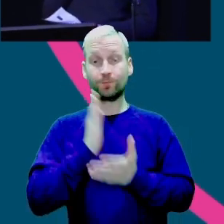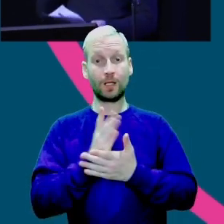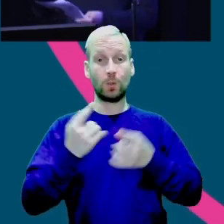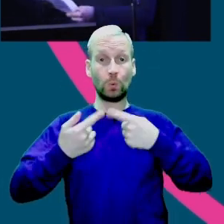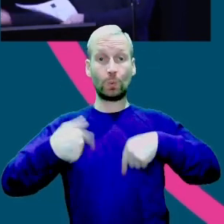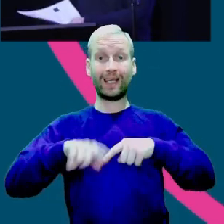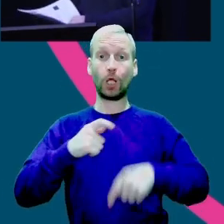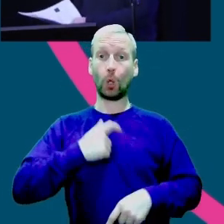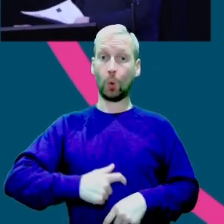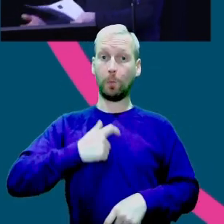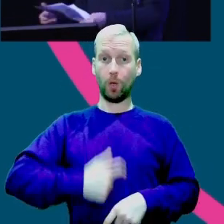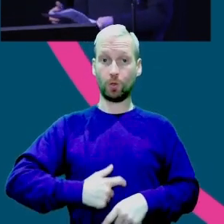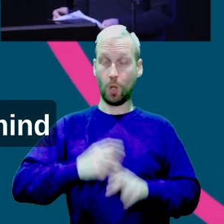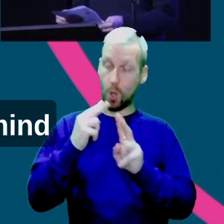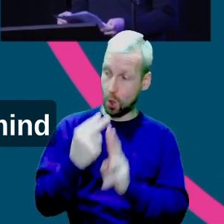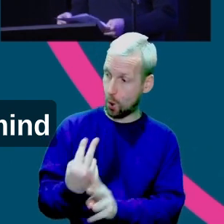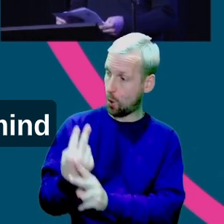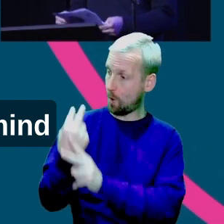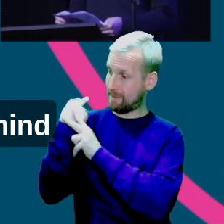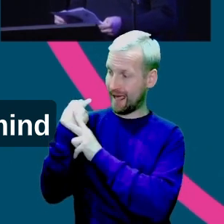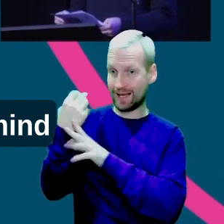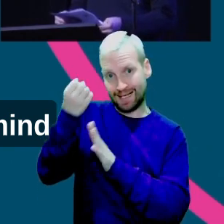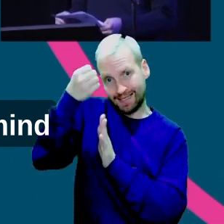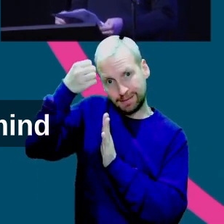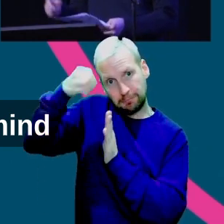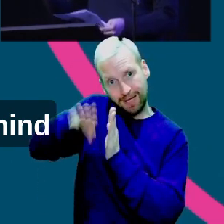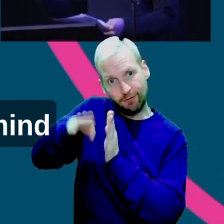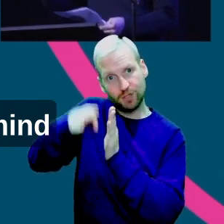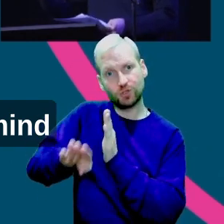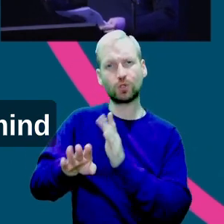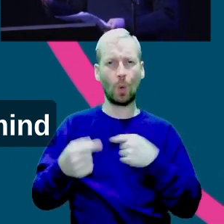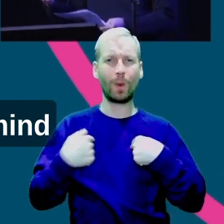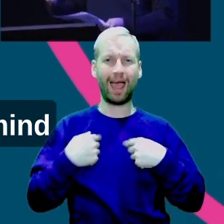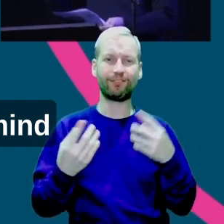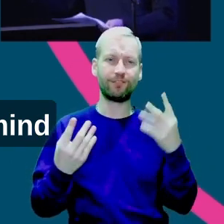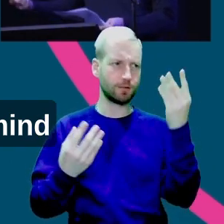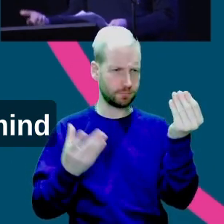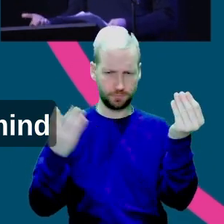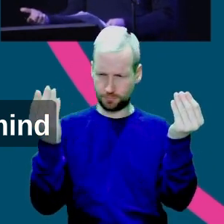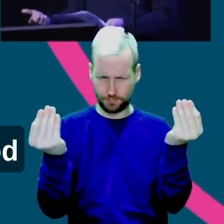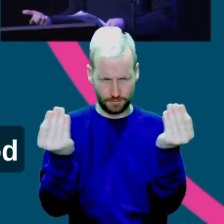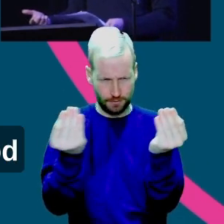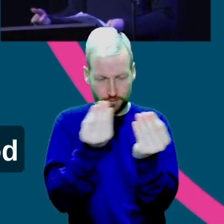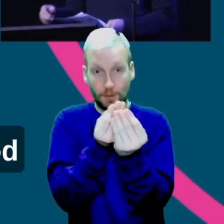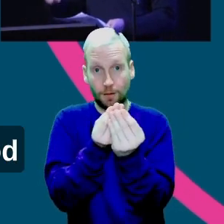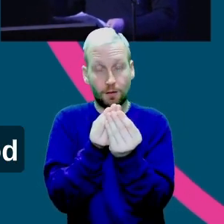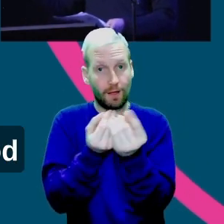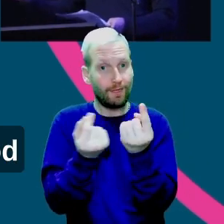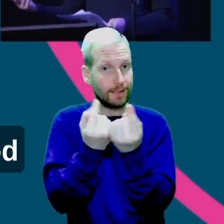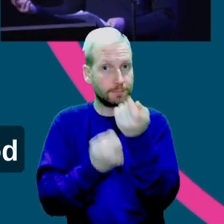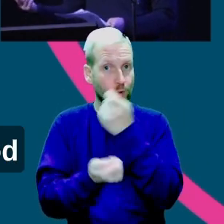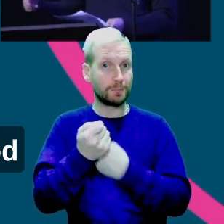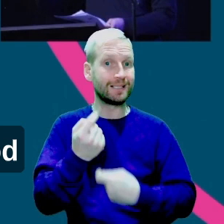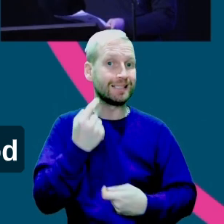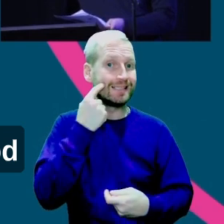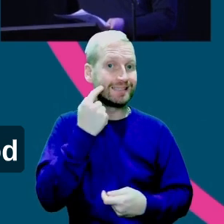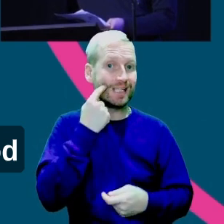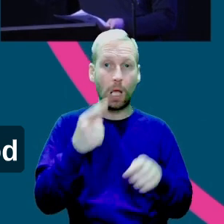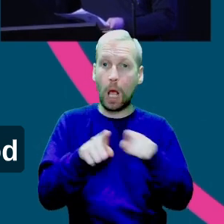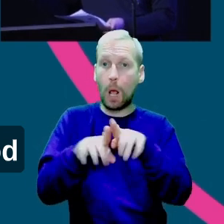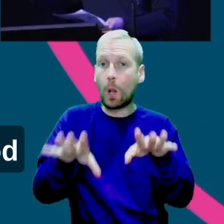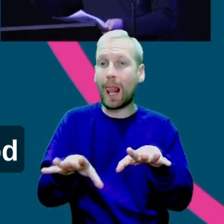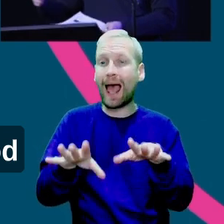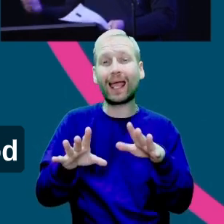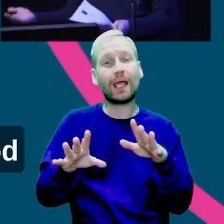humans, if we were to look back on an experience, we can generally bring two things to mind relatively easily. What it was like at its